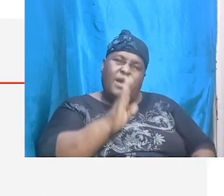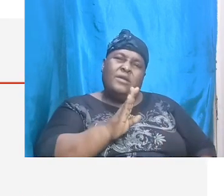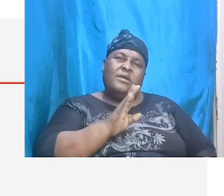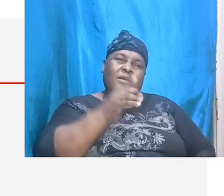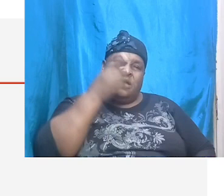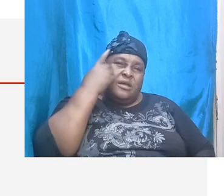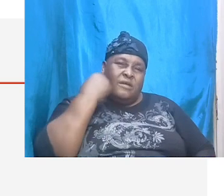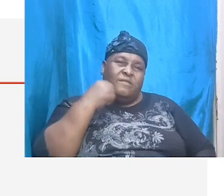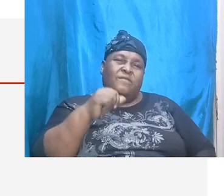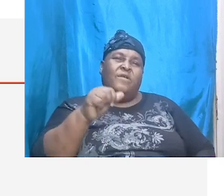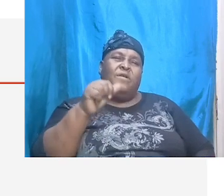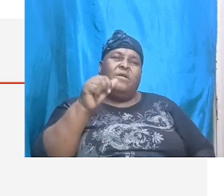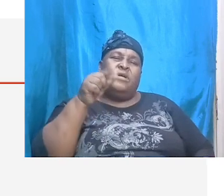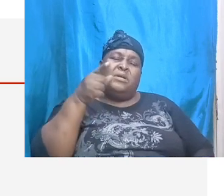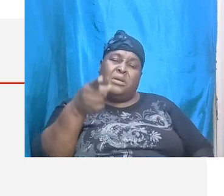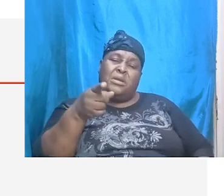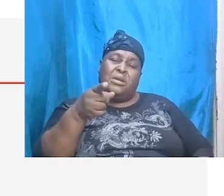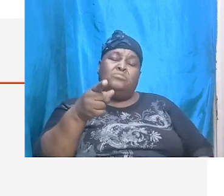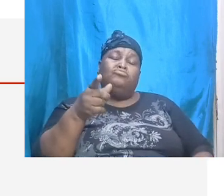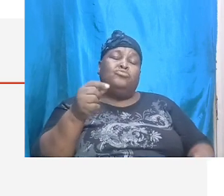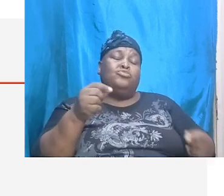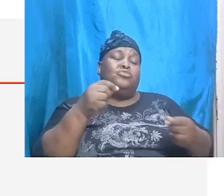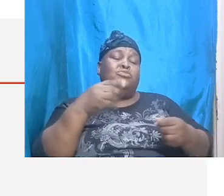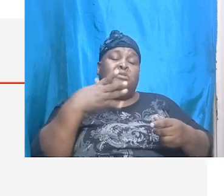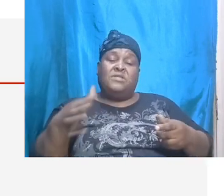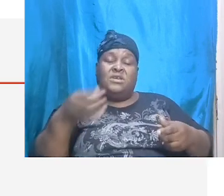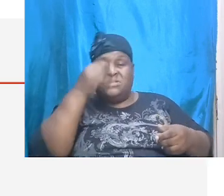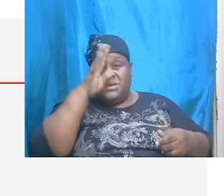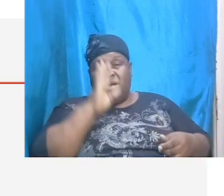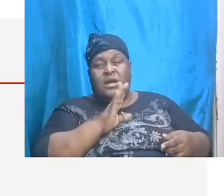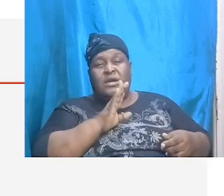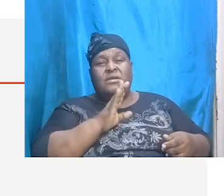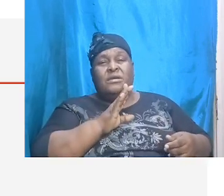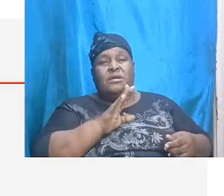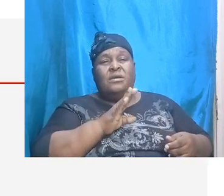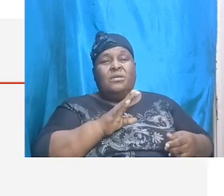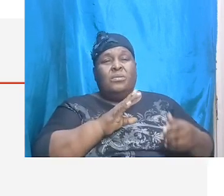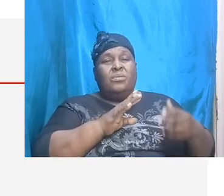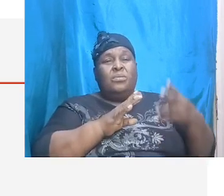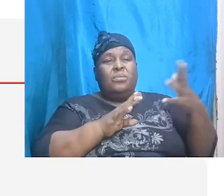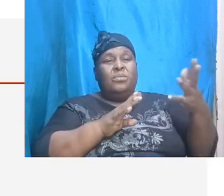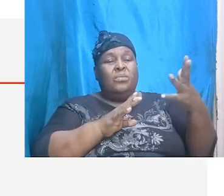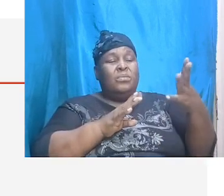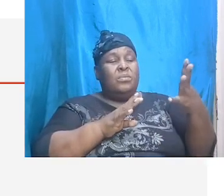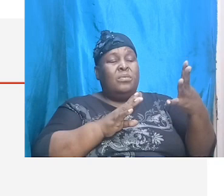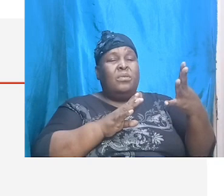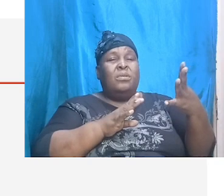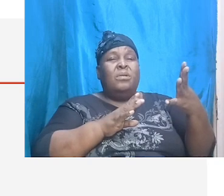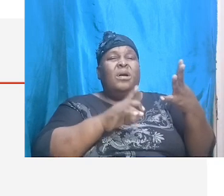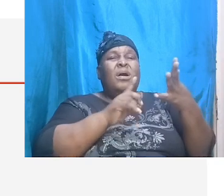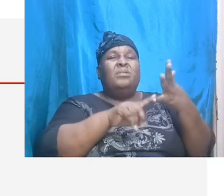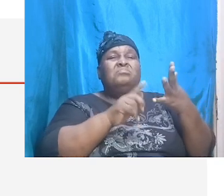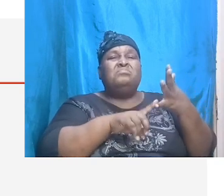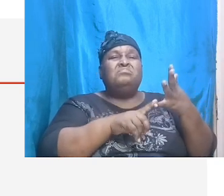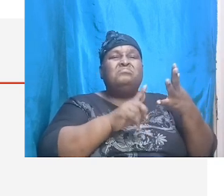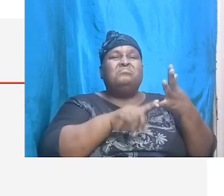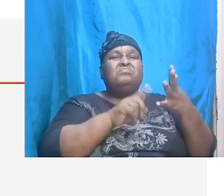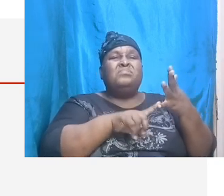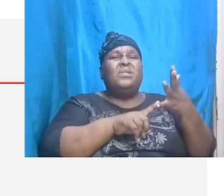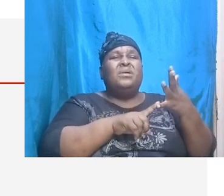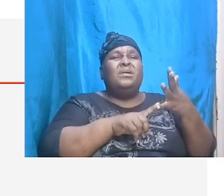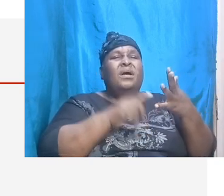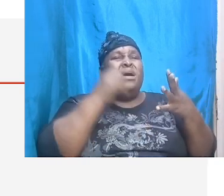to accomplish the task, there are a couple of five things that he had to do. One, he understood that there was a mission. He understood that, look